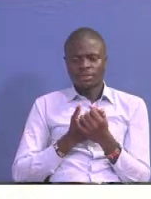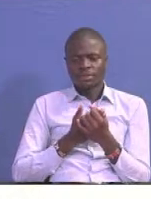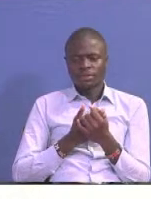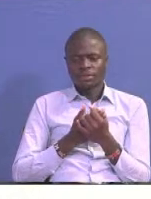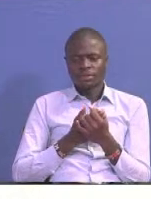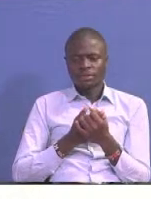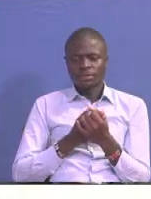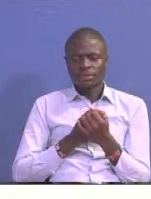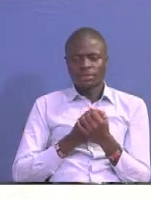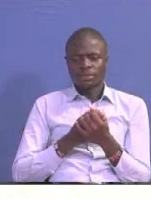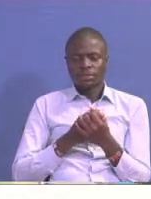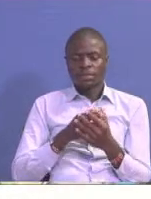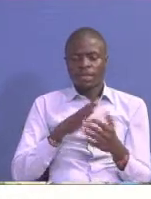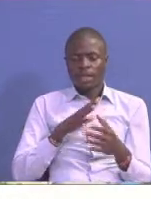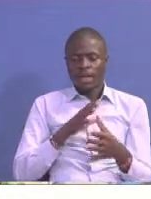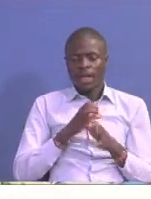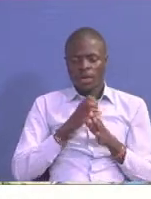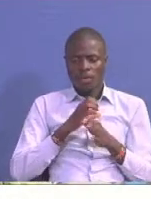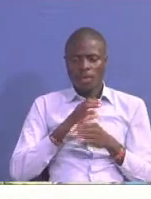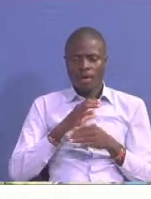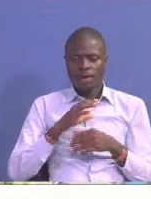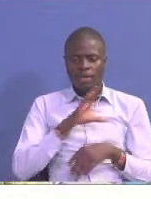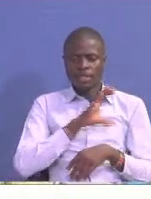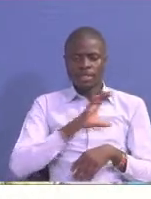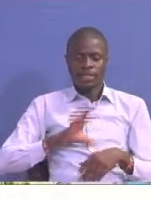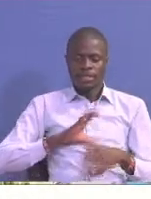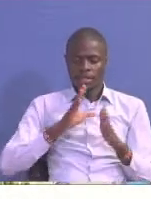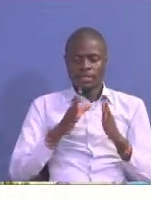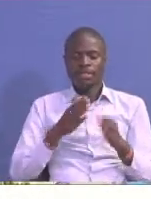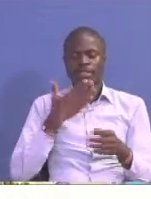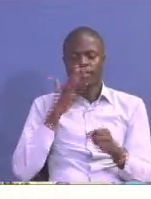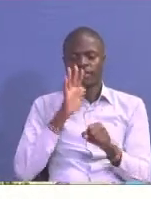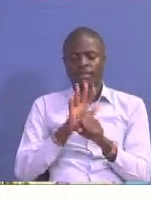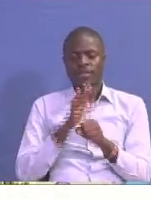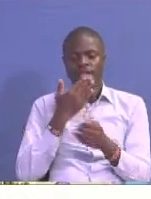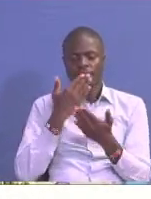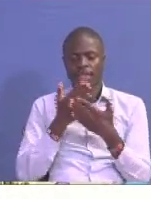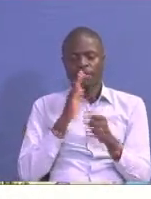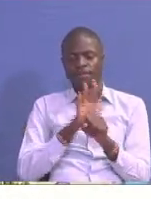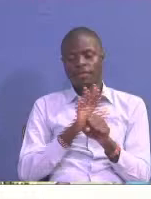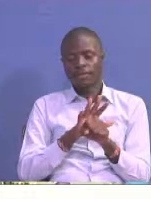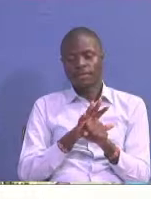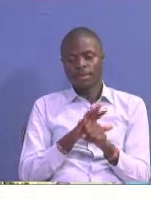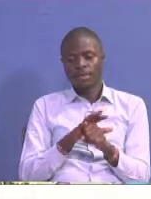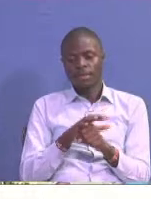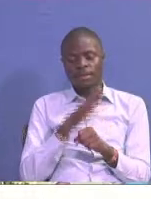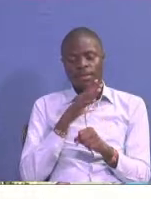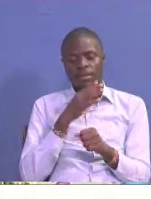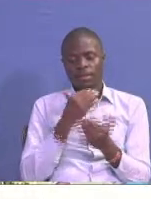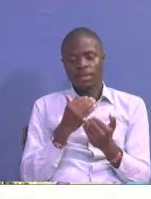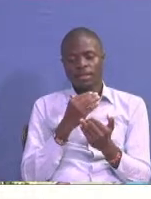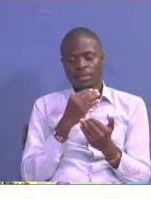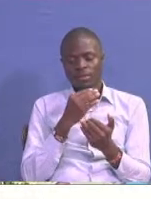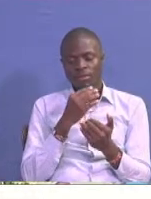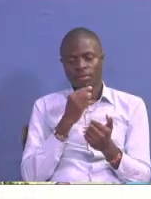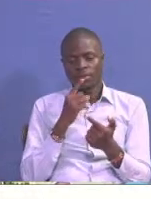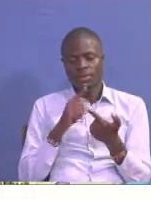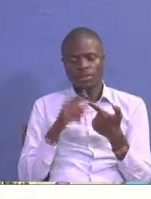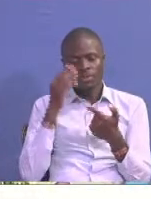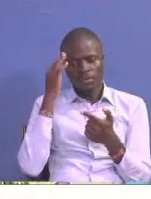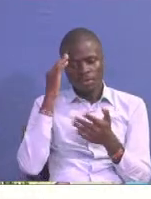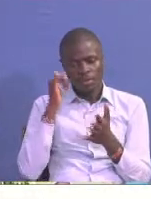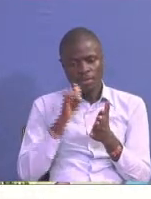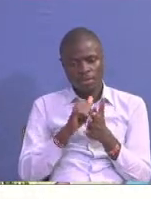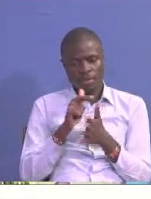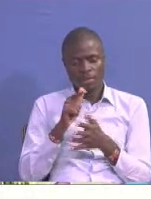established protocol. Our chief guest, thank you so much, and if you allow me to plagiarize, I now get to know that you